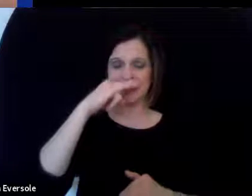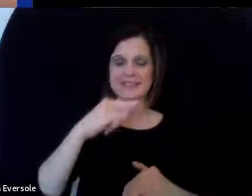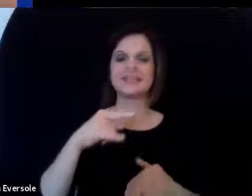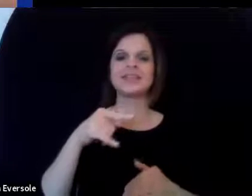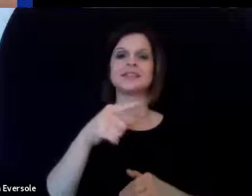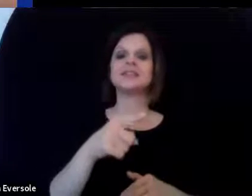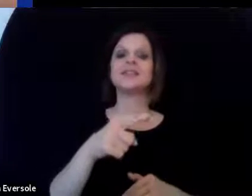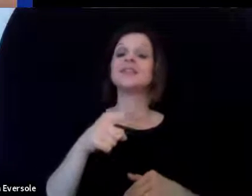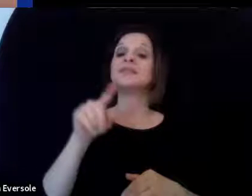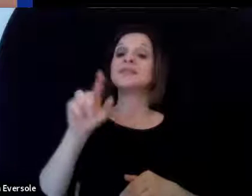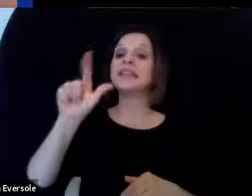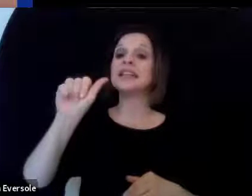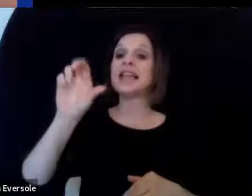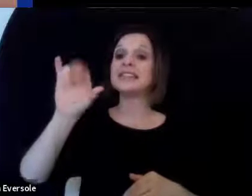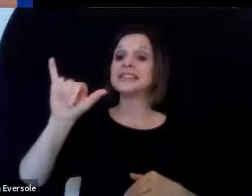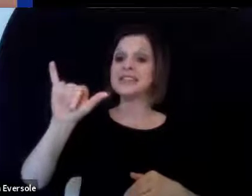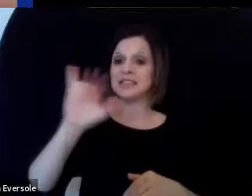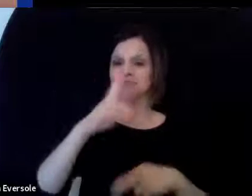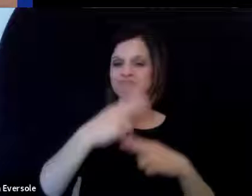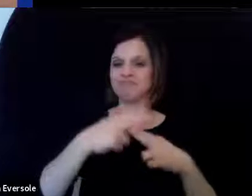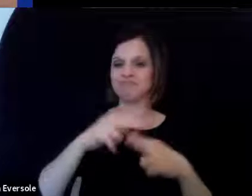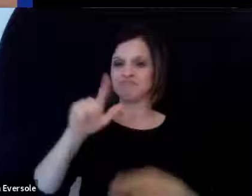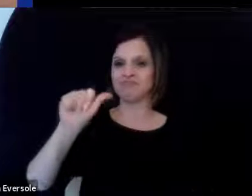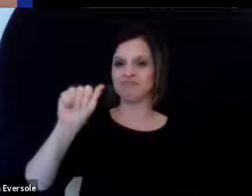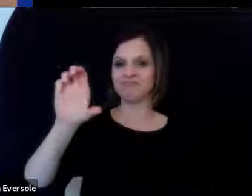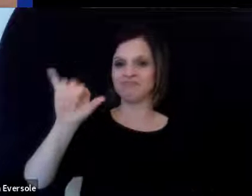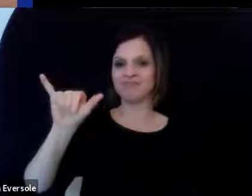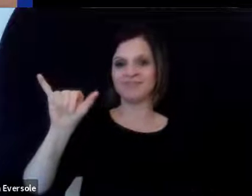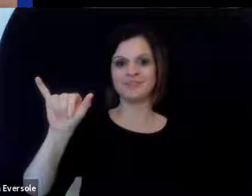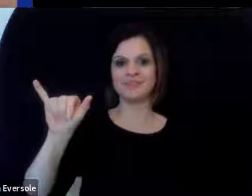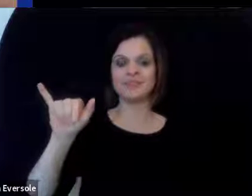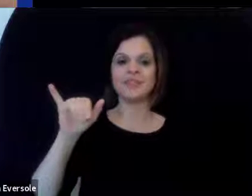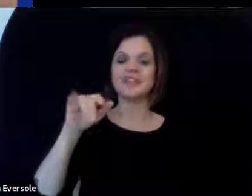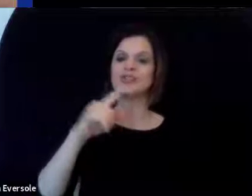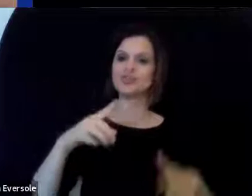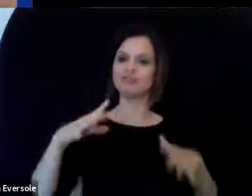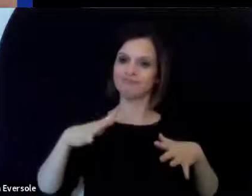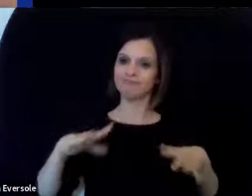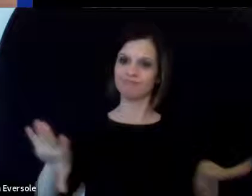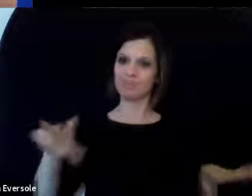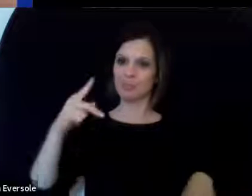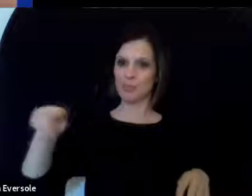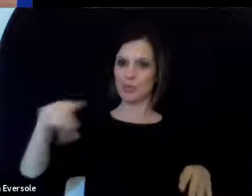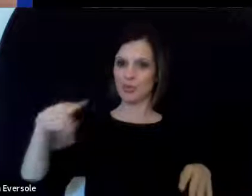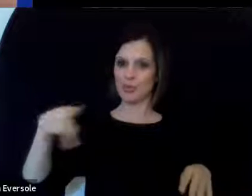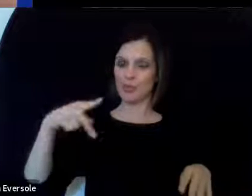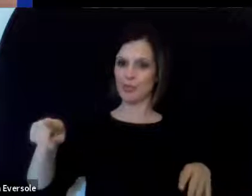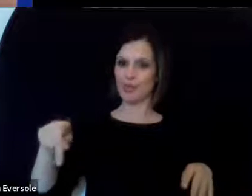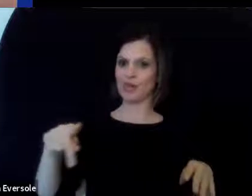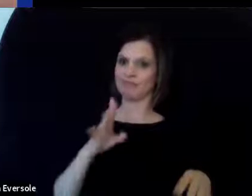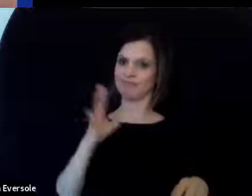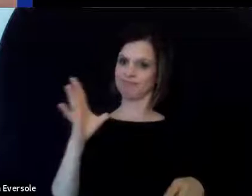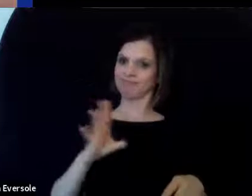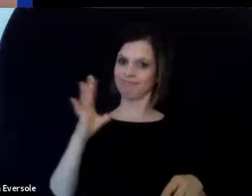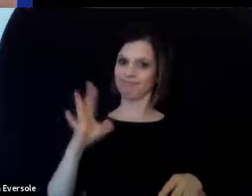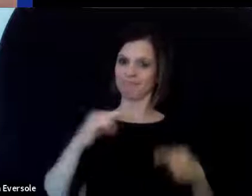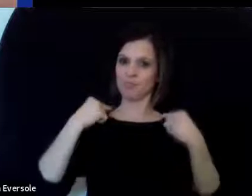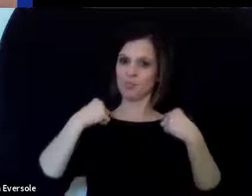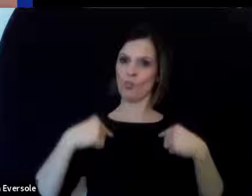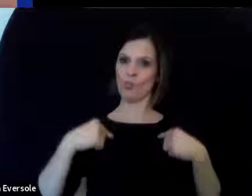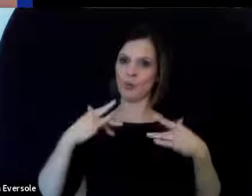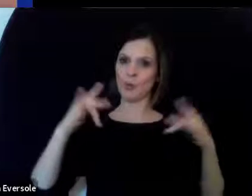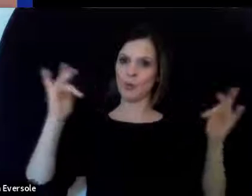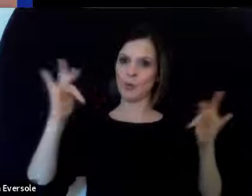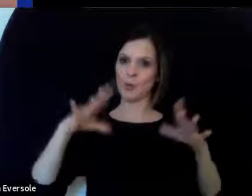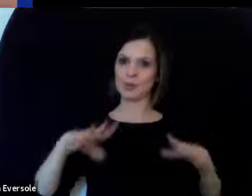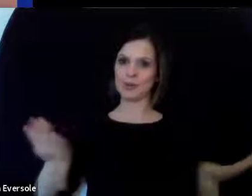Lacey, and she is wearing a purple ball gown with a handmade